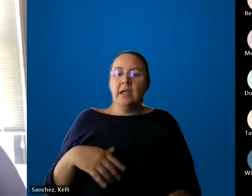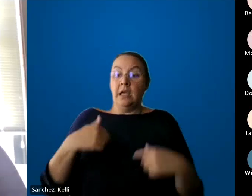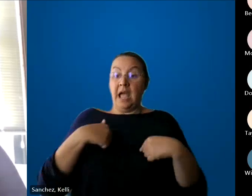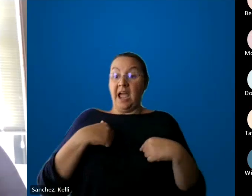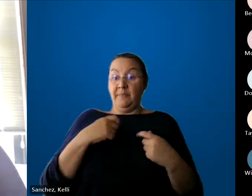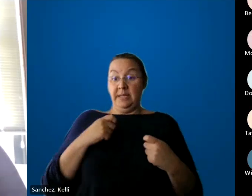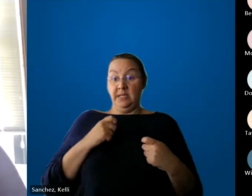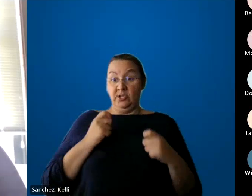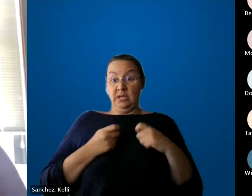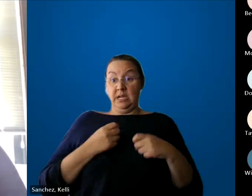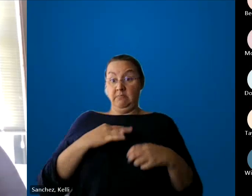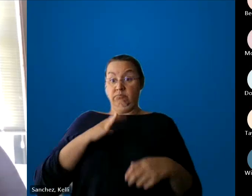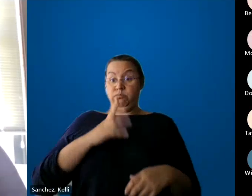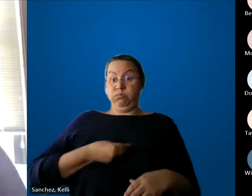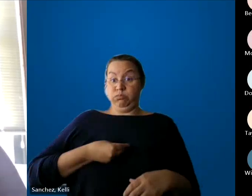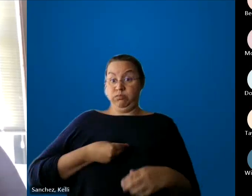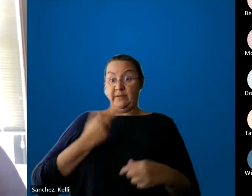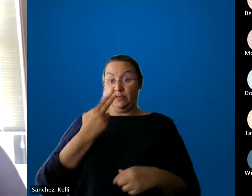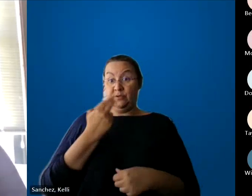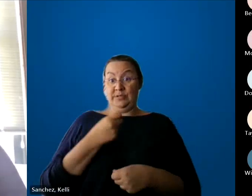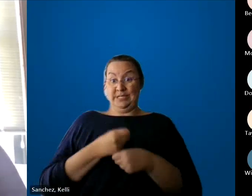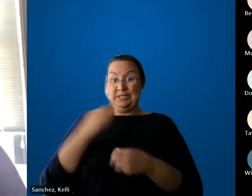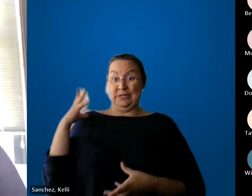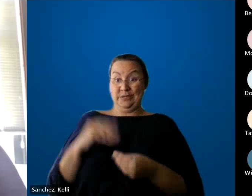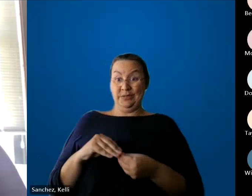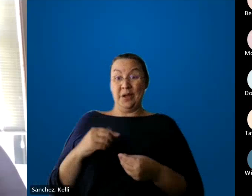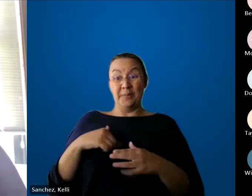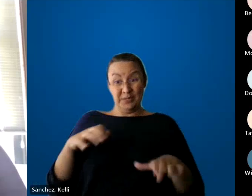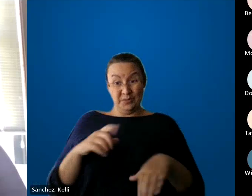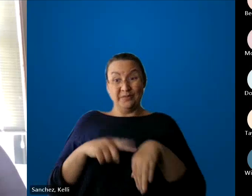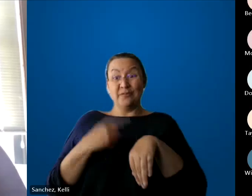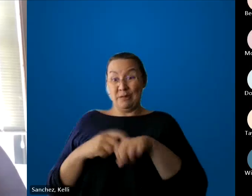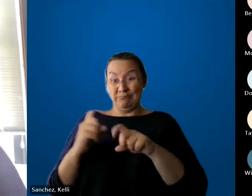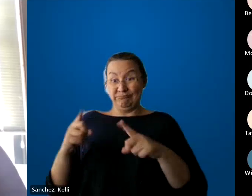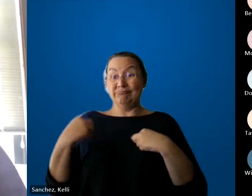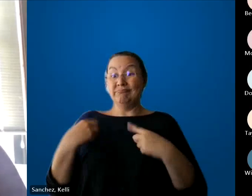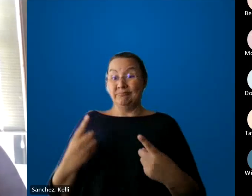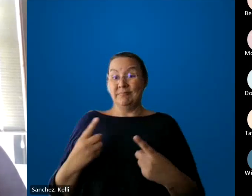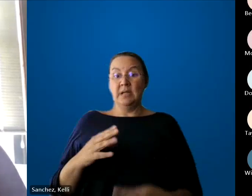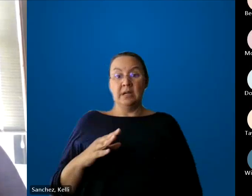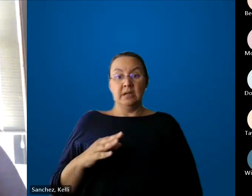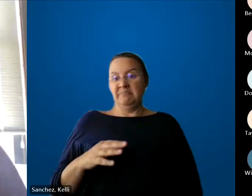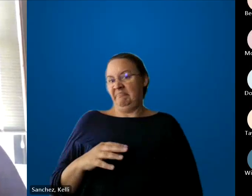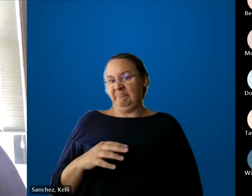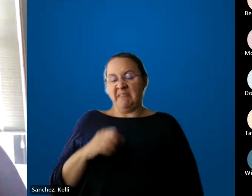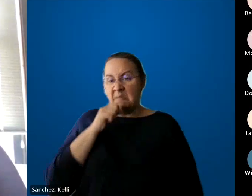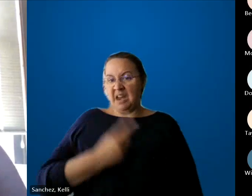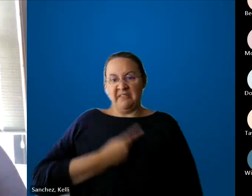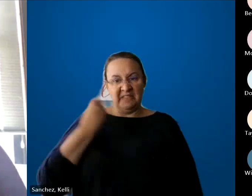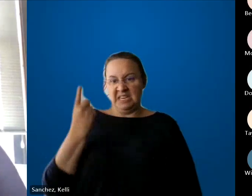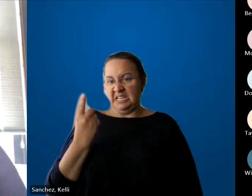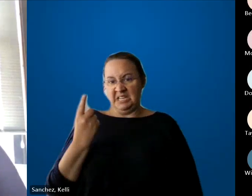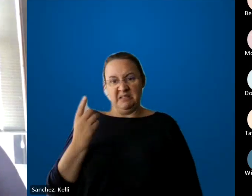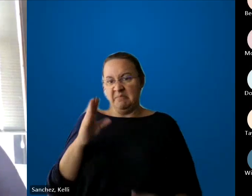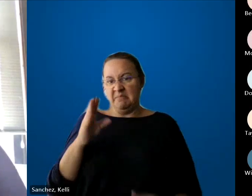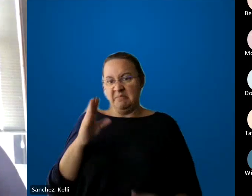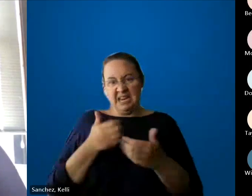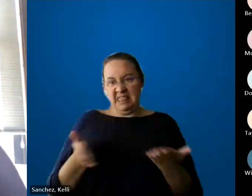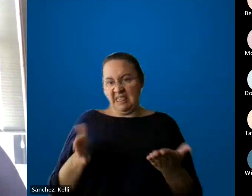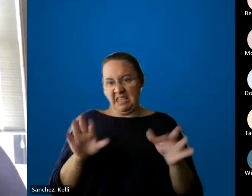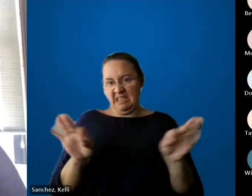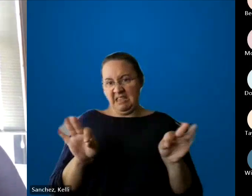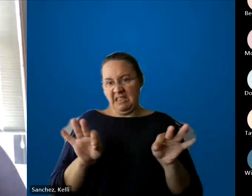for 13 years, so I've been doing it for a long time. I don't get really offended by anything, but